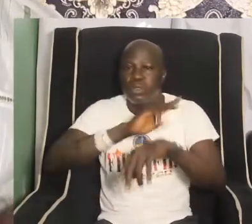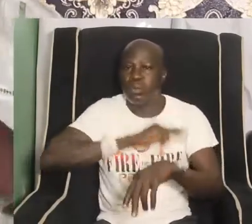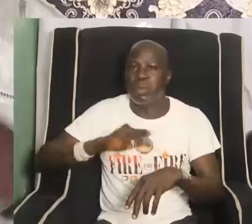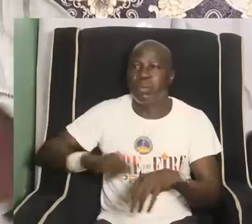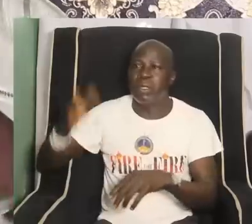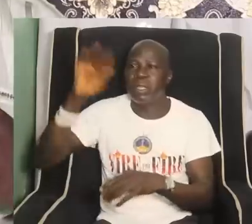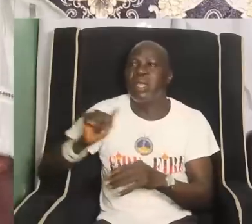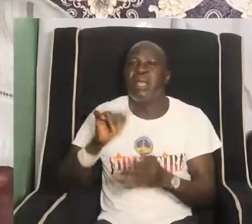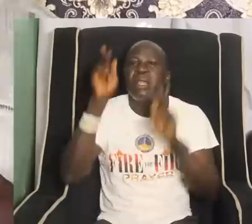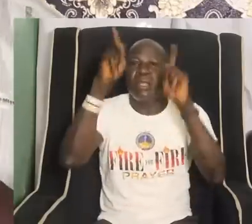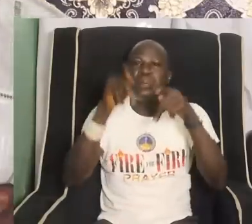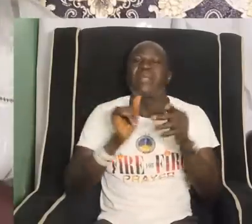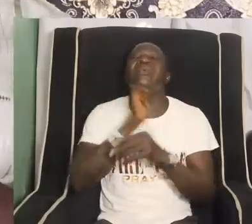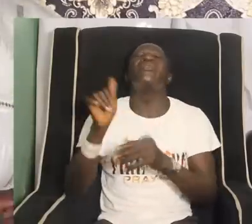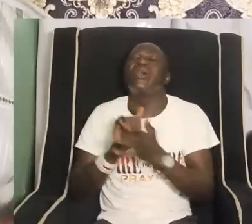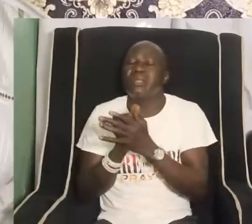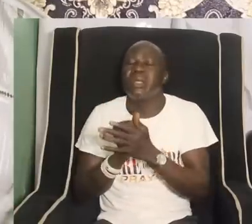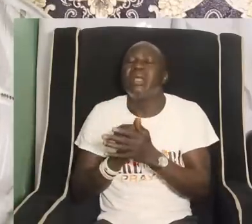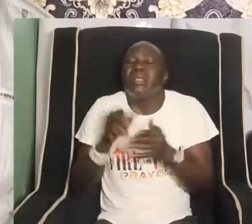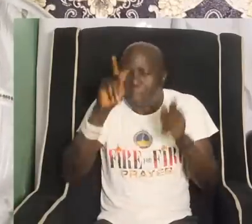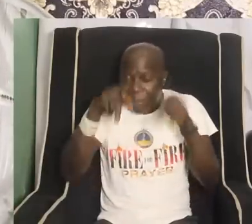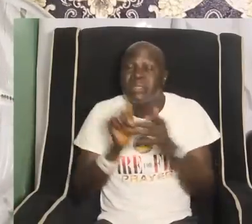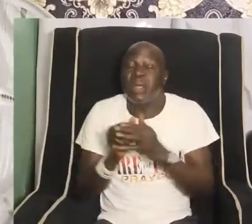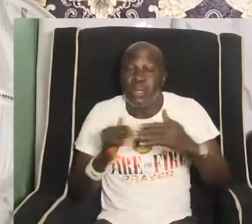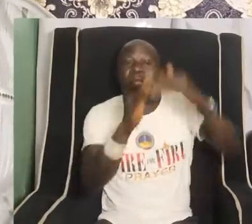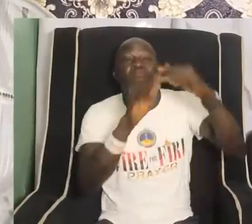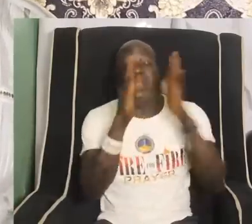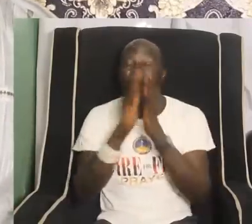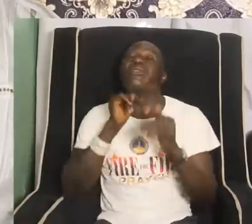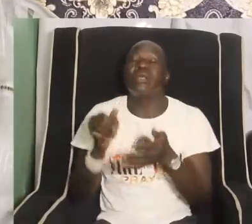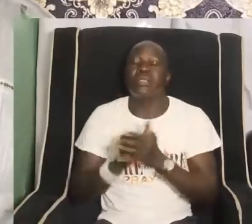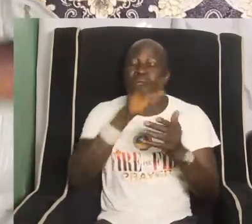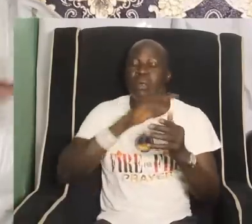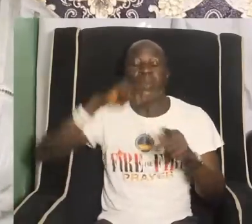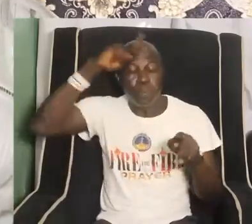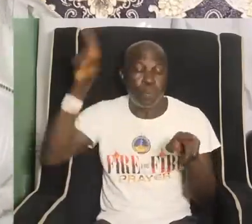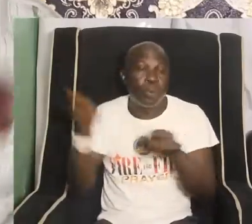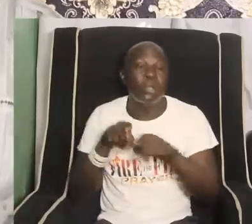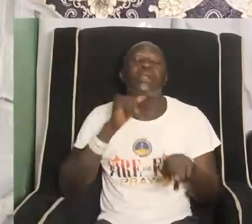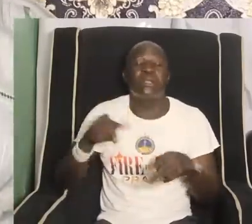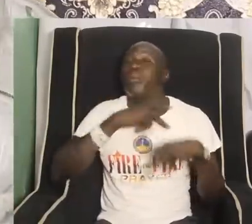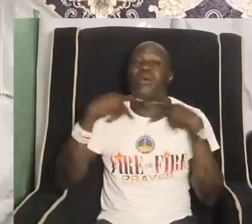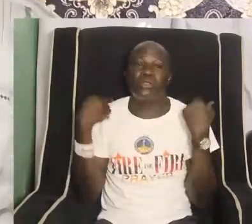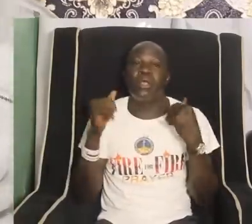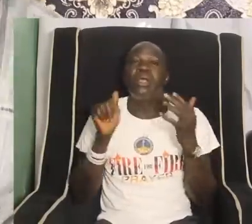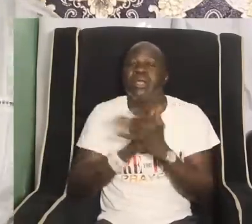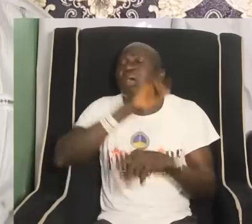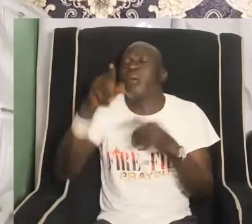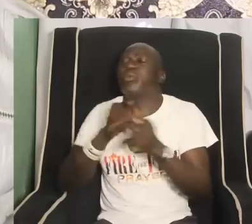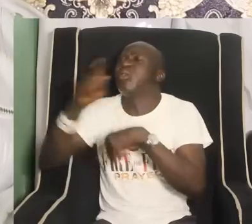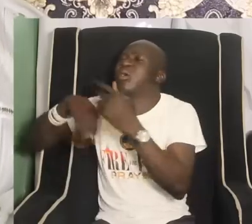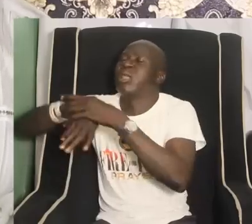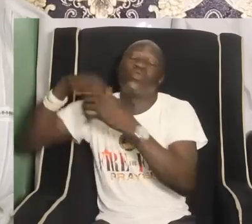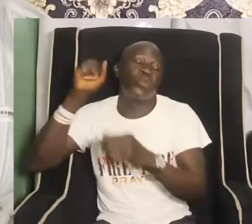then. Ẹ tó ní ìdí àdúrà náà kì í ṣe pastor brother ni. The person that is leading the prayer is a brother, not a pastor. Lóru yẹn kábàá gbé méjì ó dẹ̀ bí lọlé.